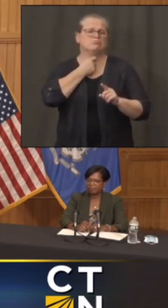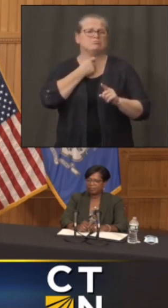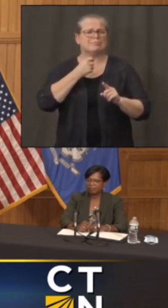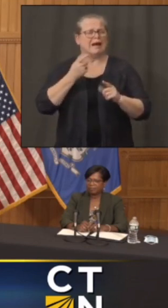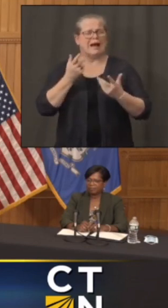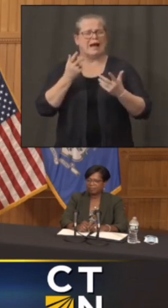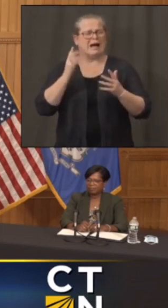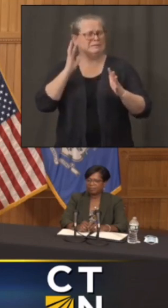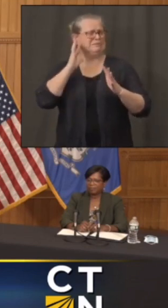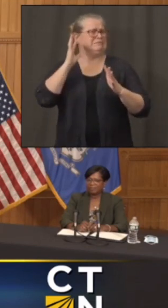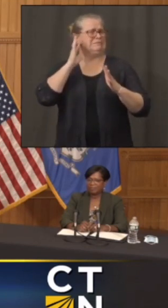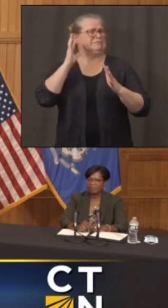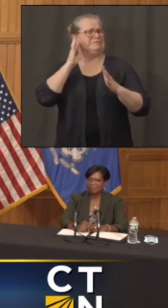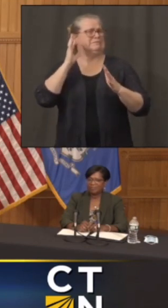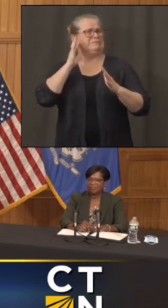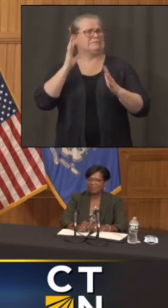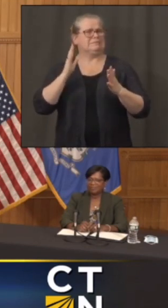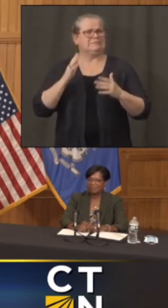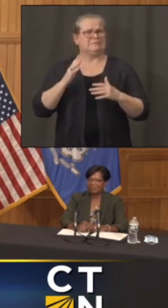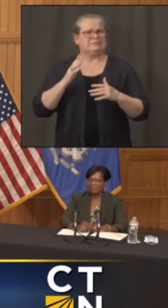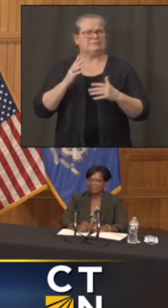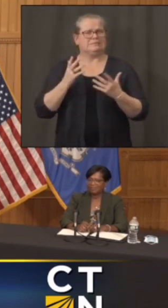weather. Thanks.